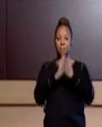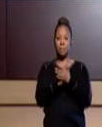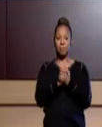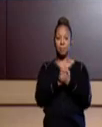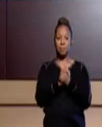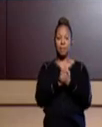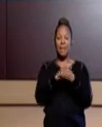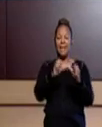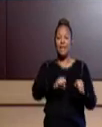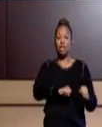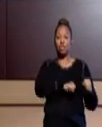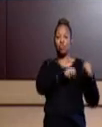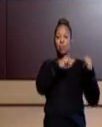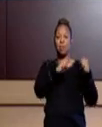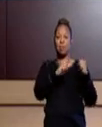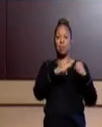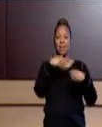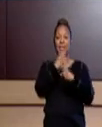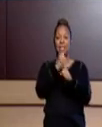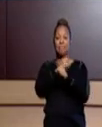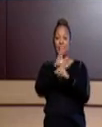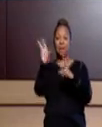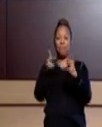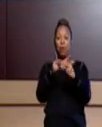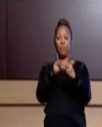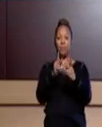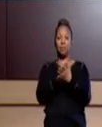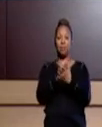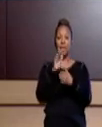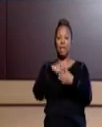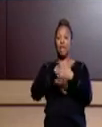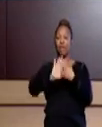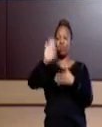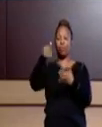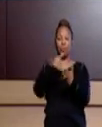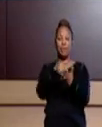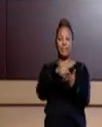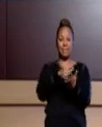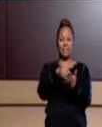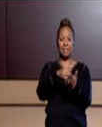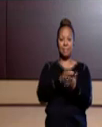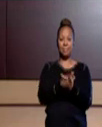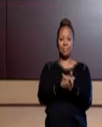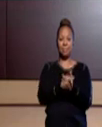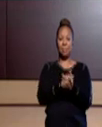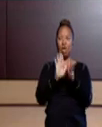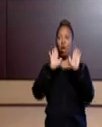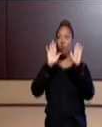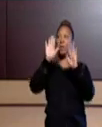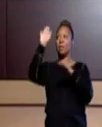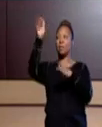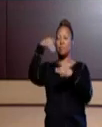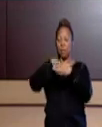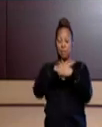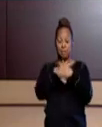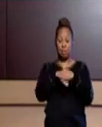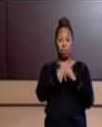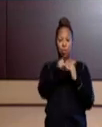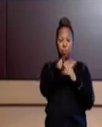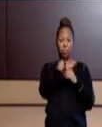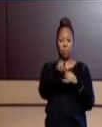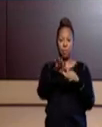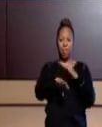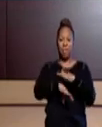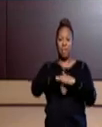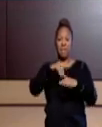His strength is made perfect in your weakness. Greater is he that is within you than